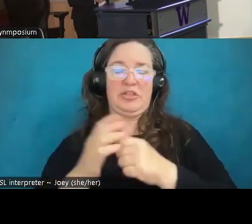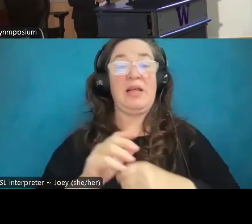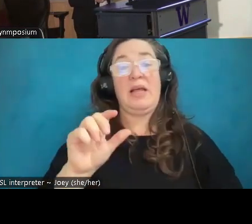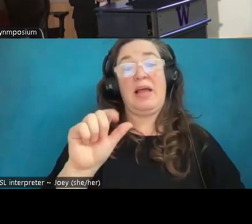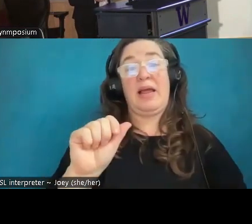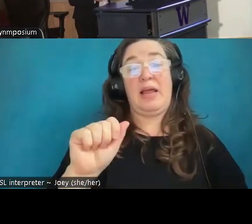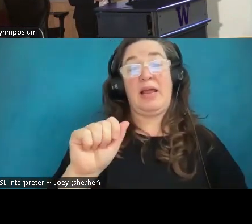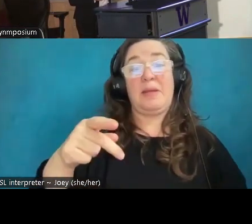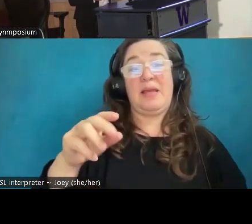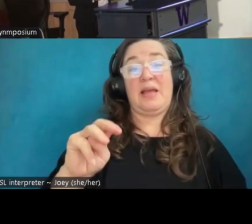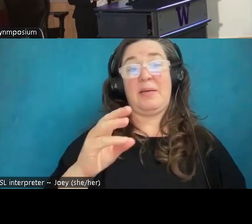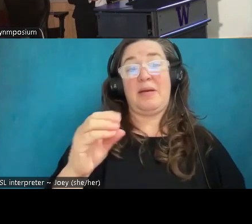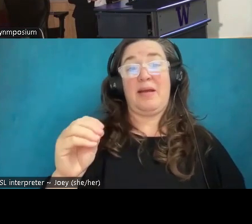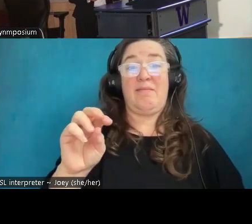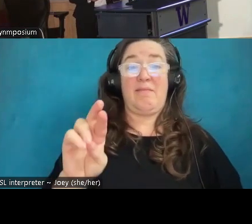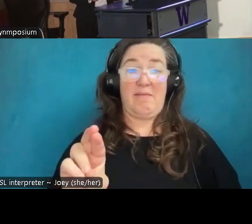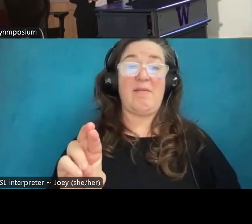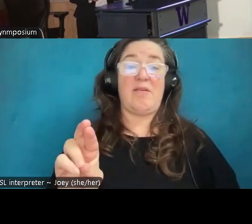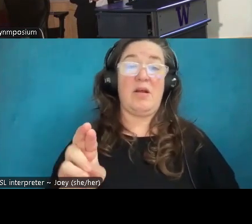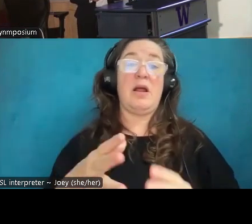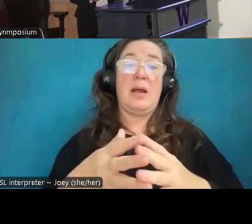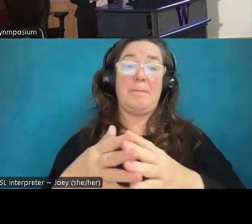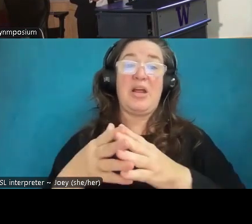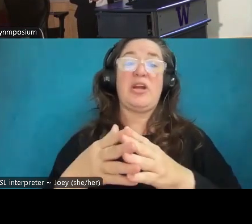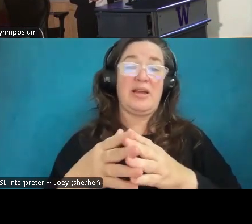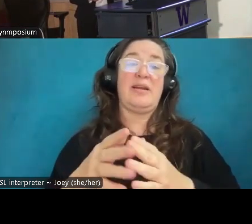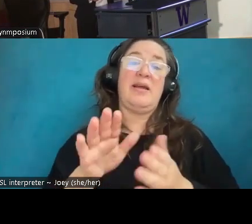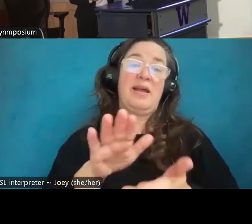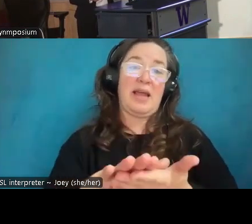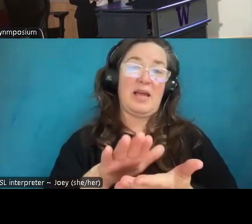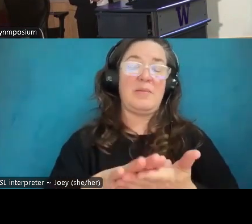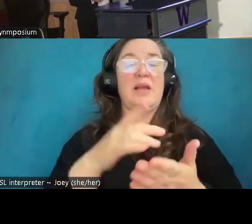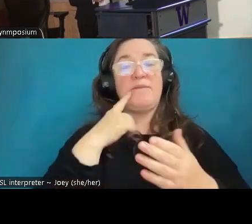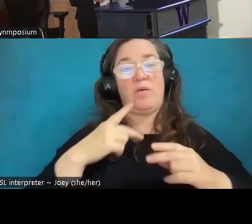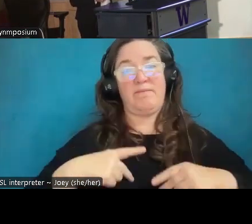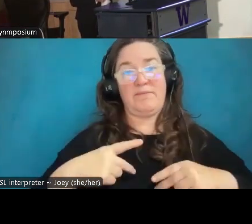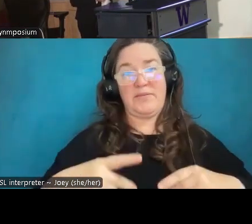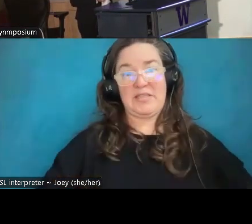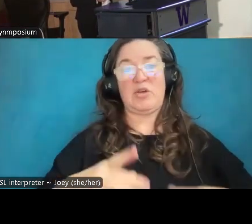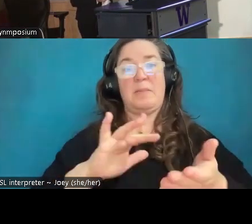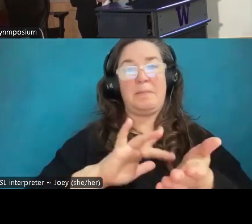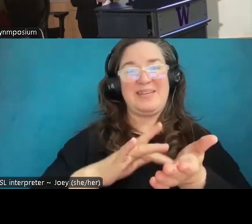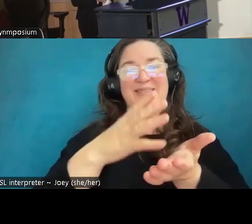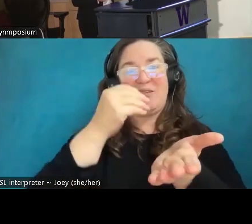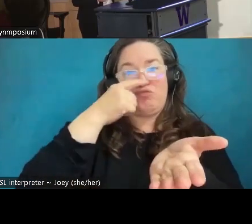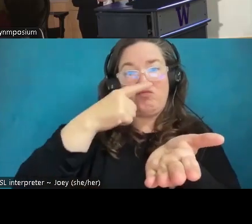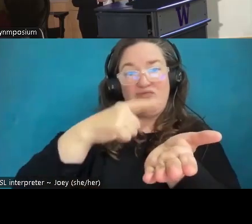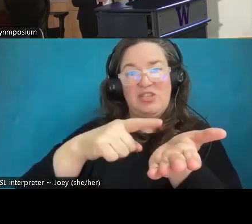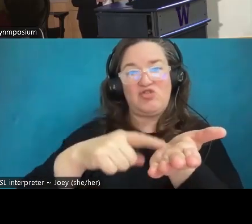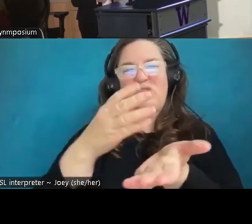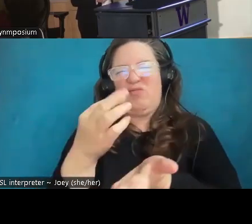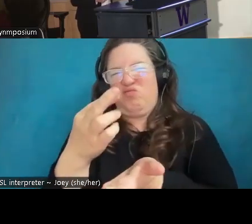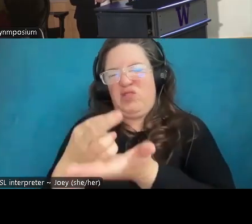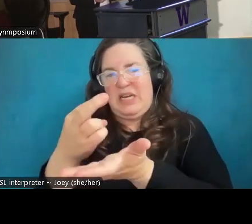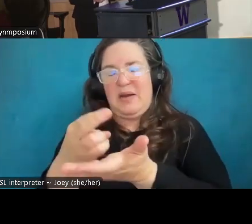American Academy of Physical Medicine and Research and Rehab, have largely provided the guiding